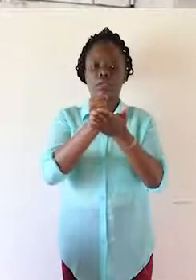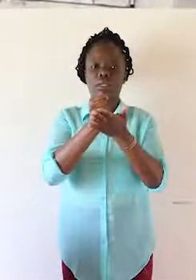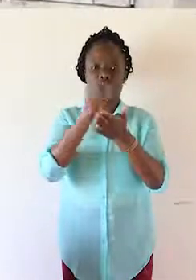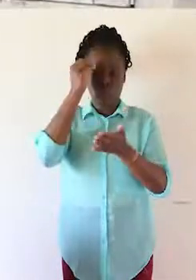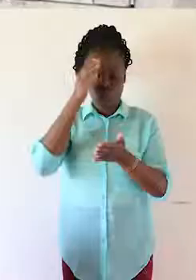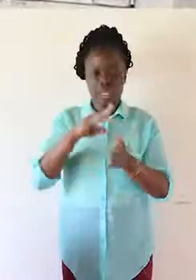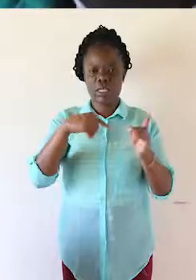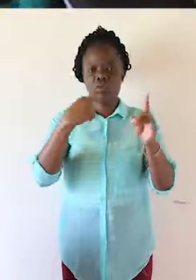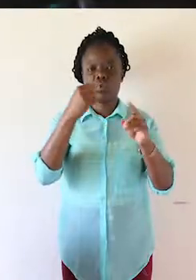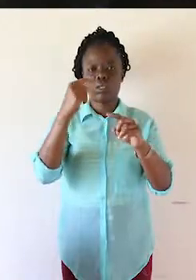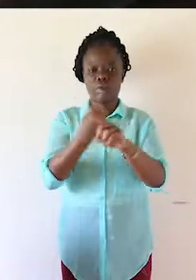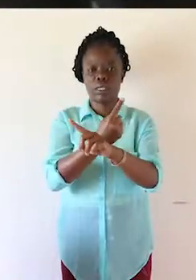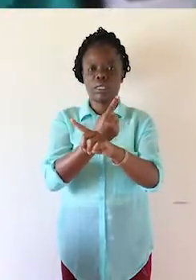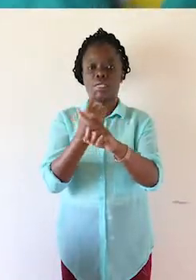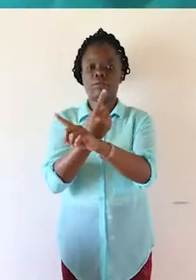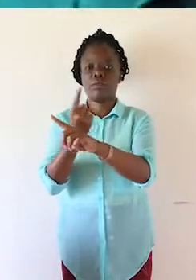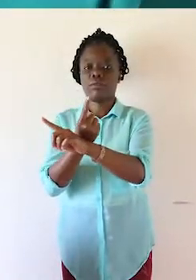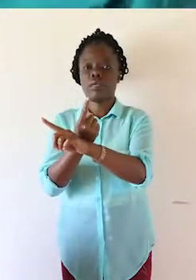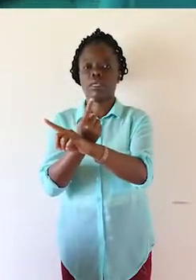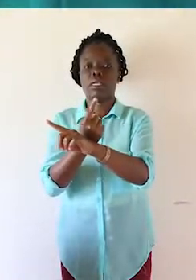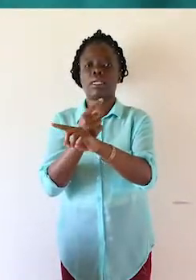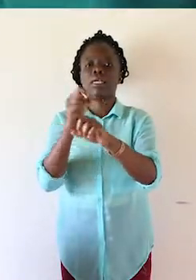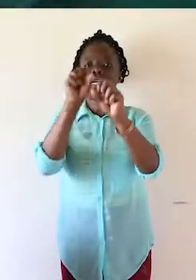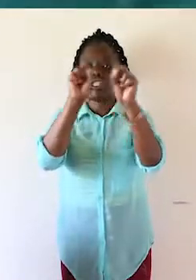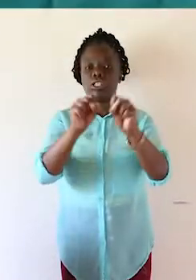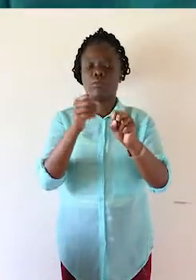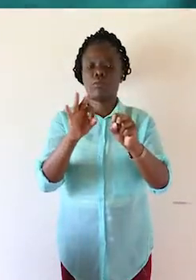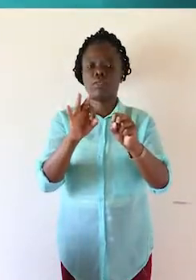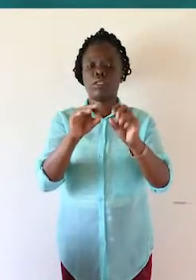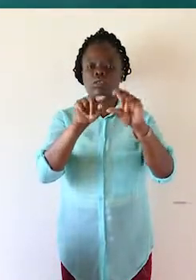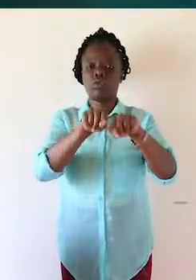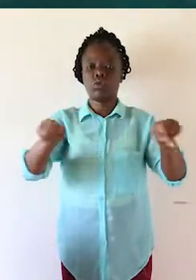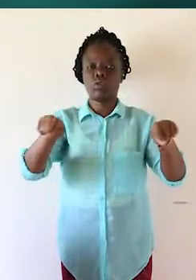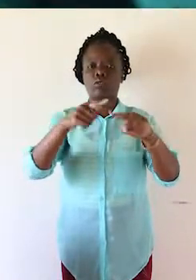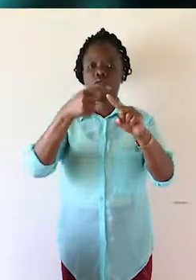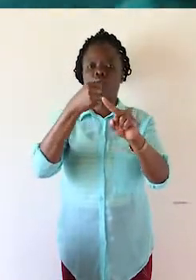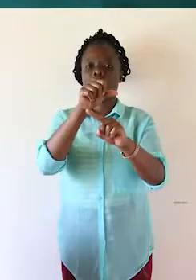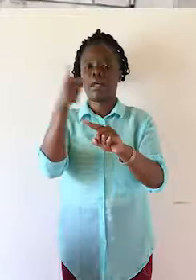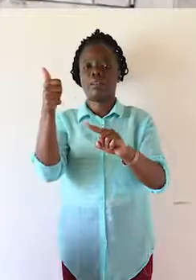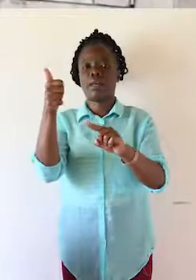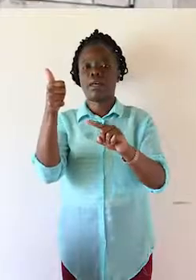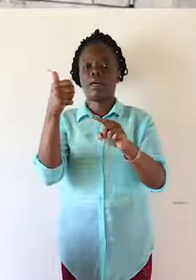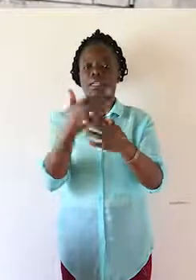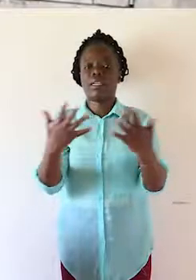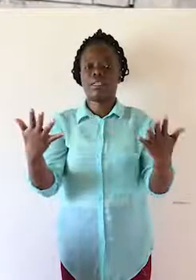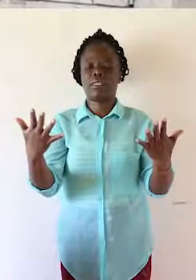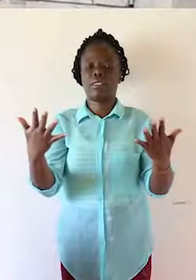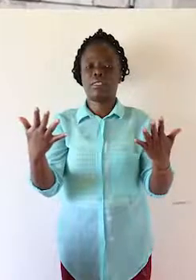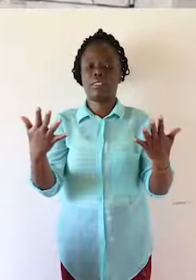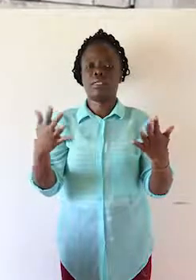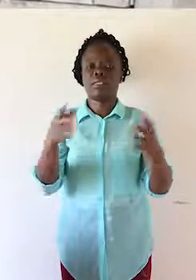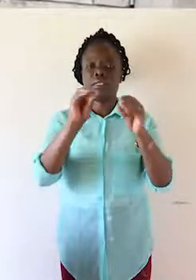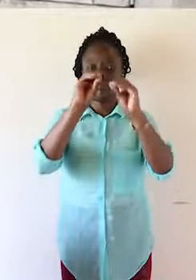enables the learner to differentiate the shape of the stool from other furniture. The exploration